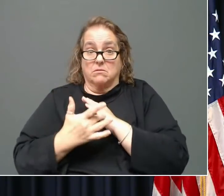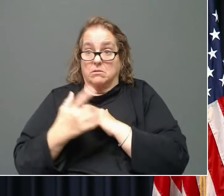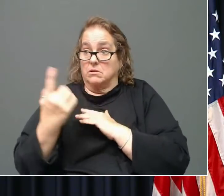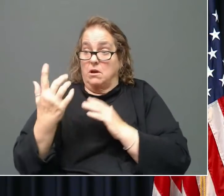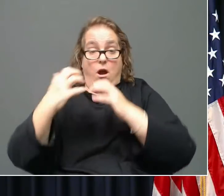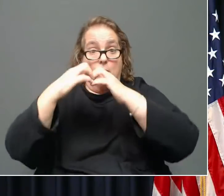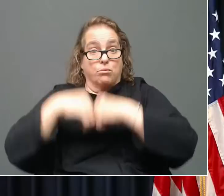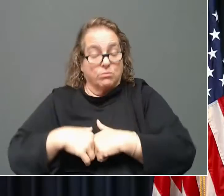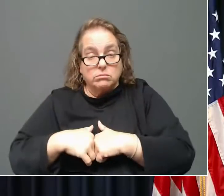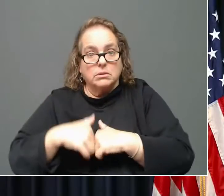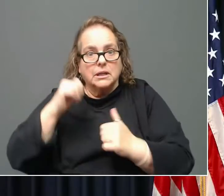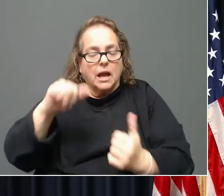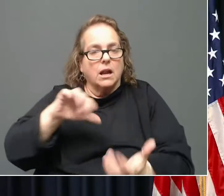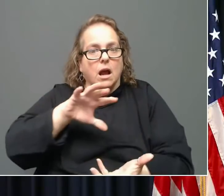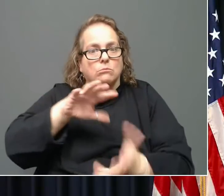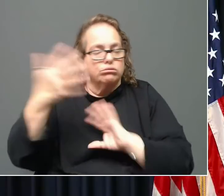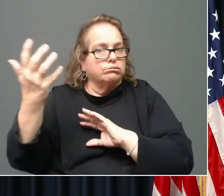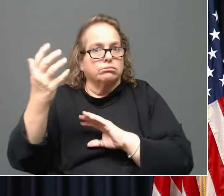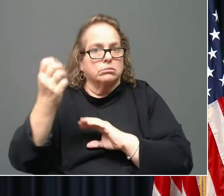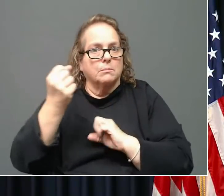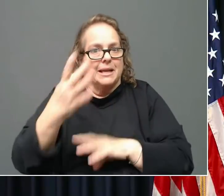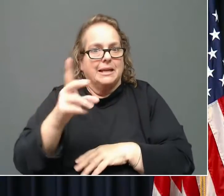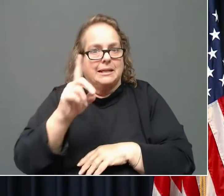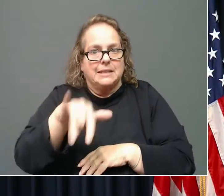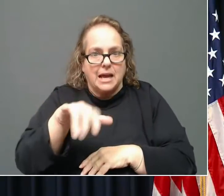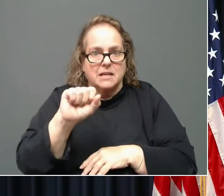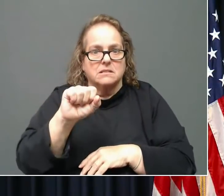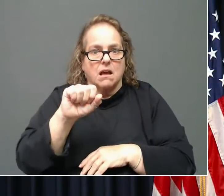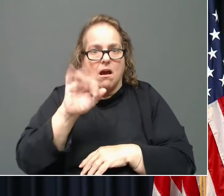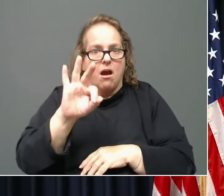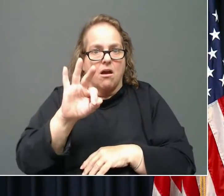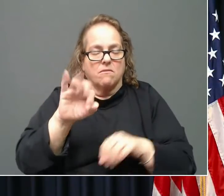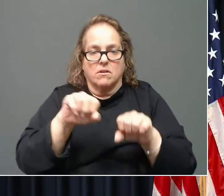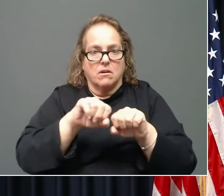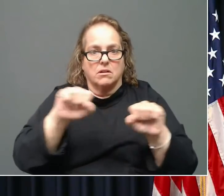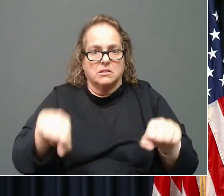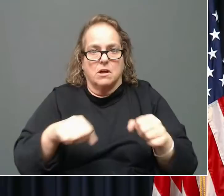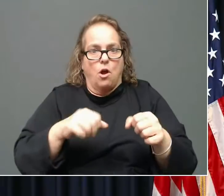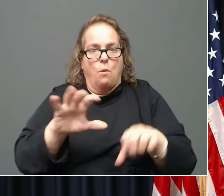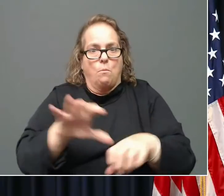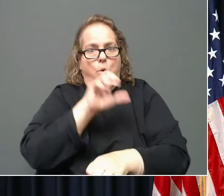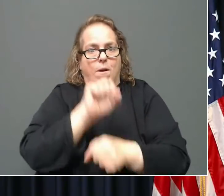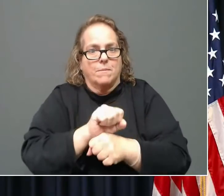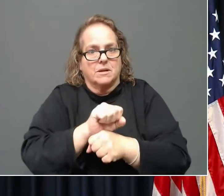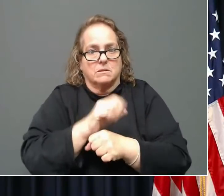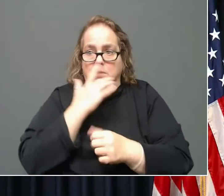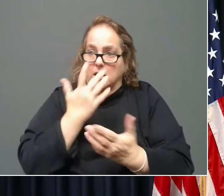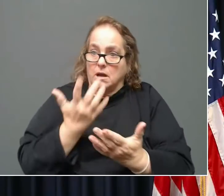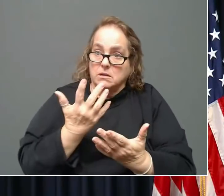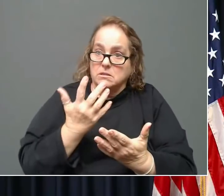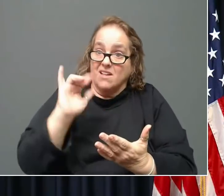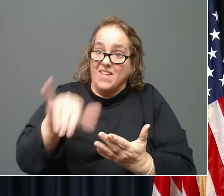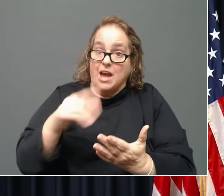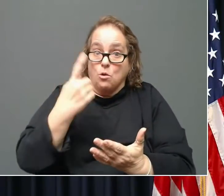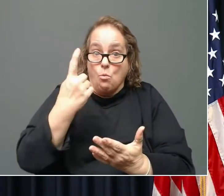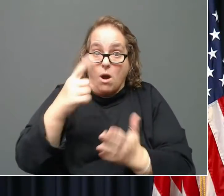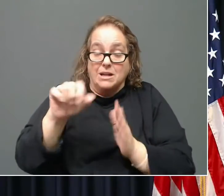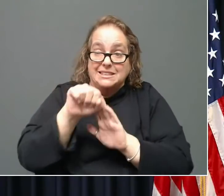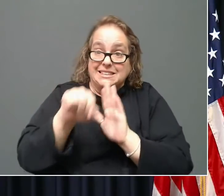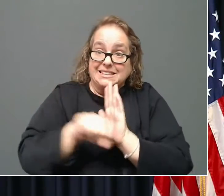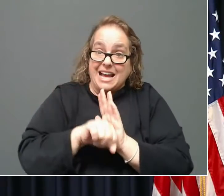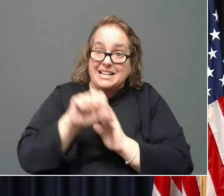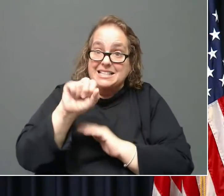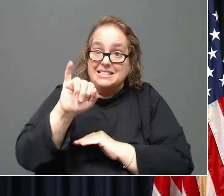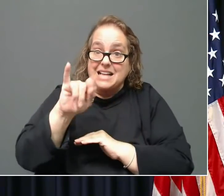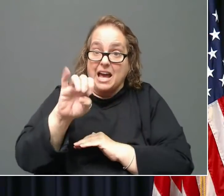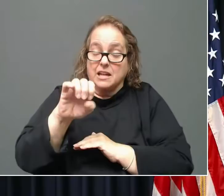ultimately undo days and days of vaccine appointments. The concept that one site